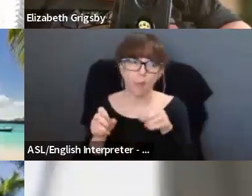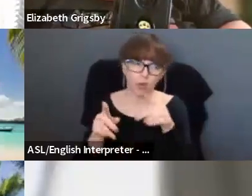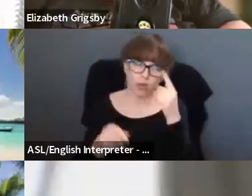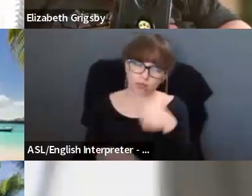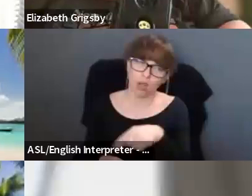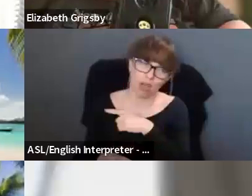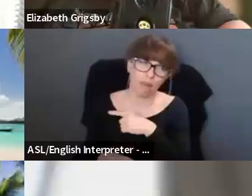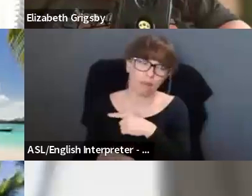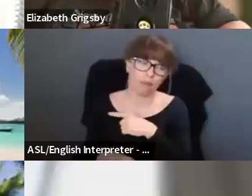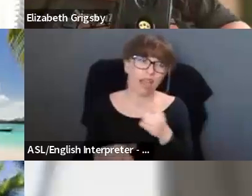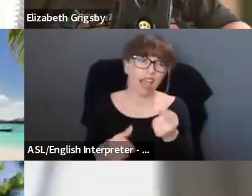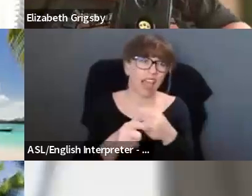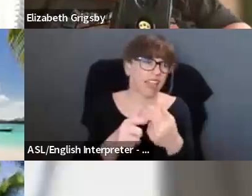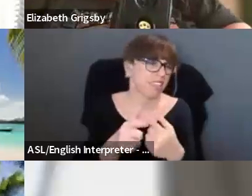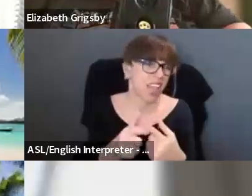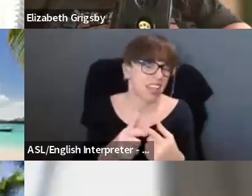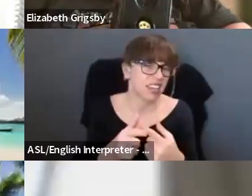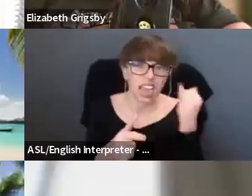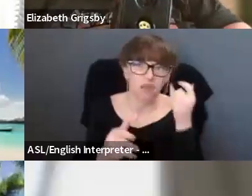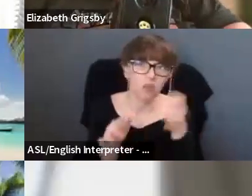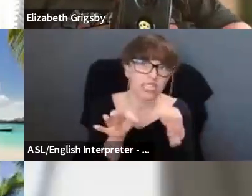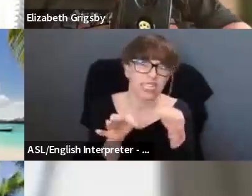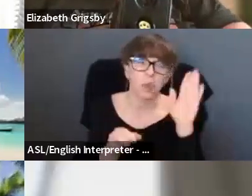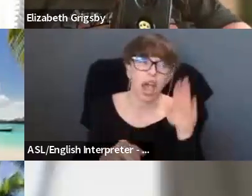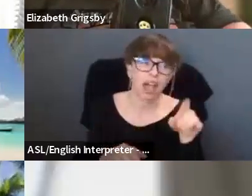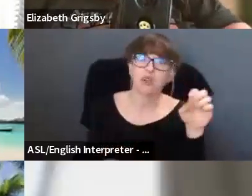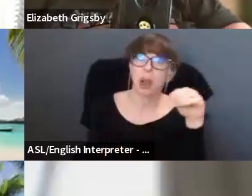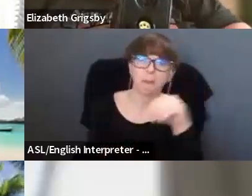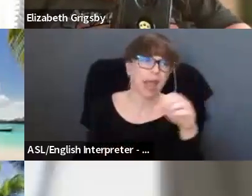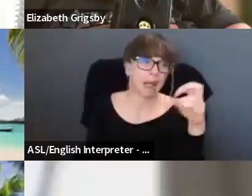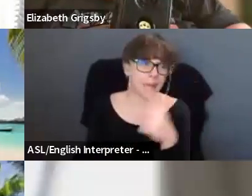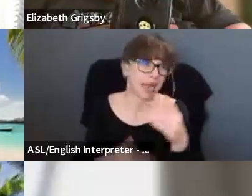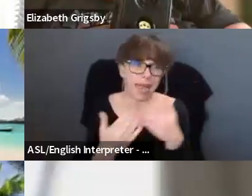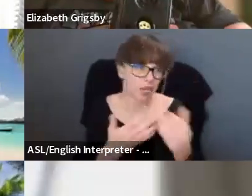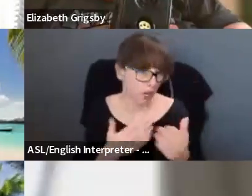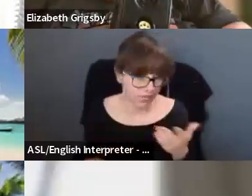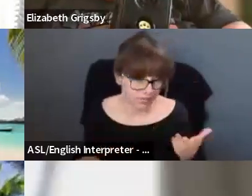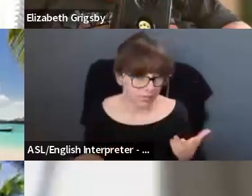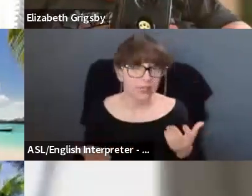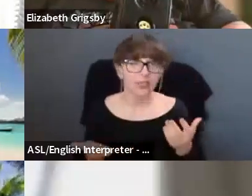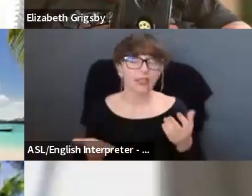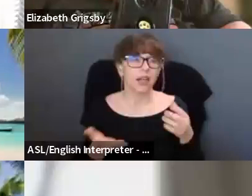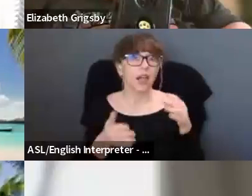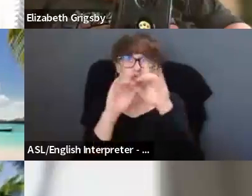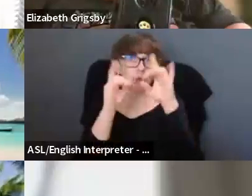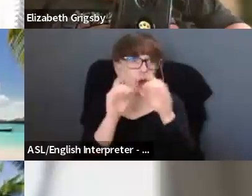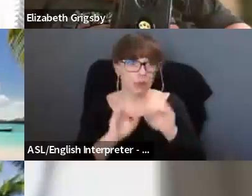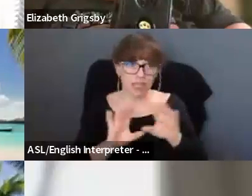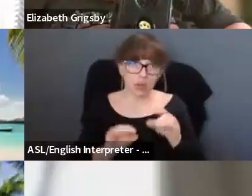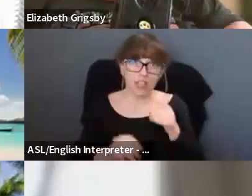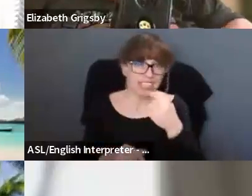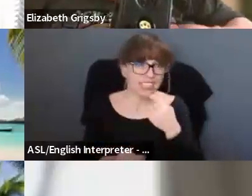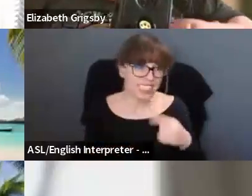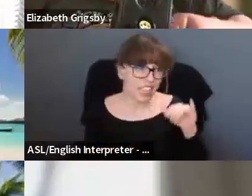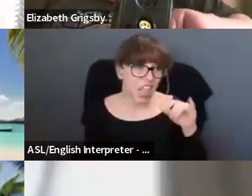have to just end up retro paying back you to the month of January. Because one thing the department has made abundantly clear is that those rates are effective January